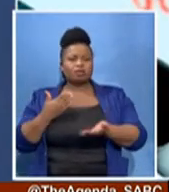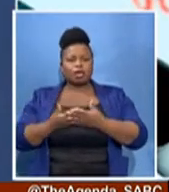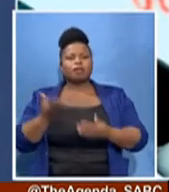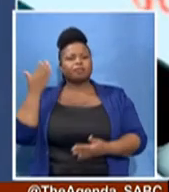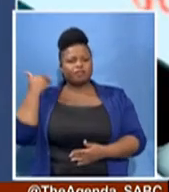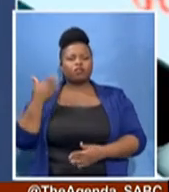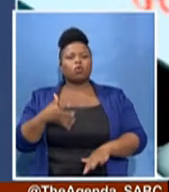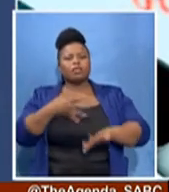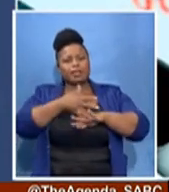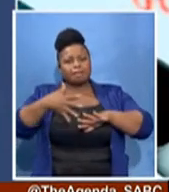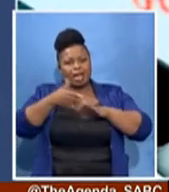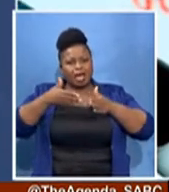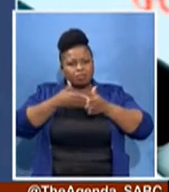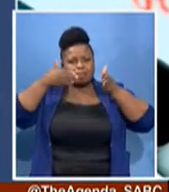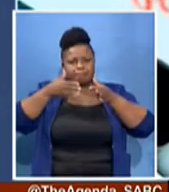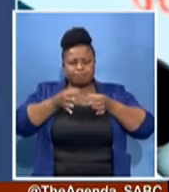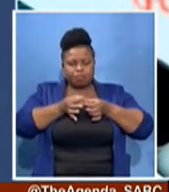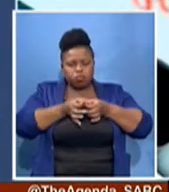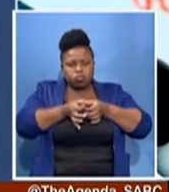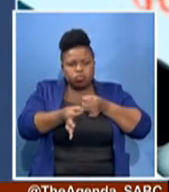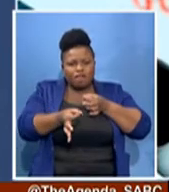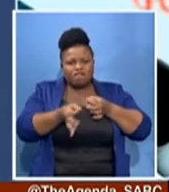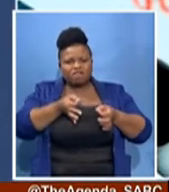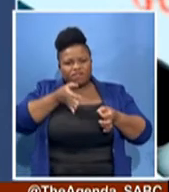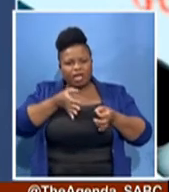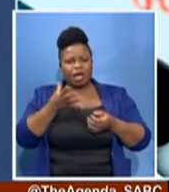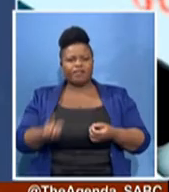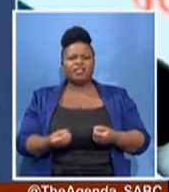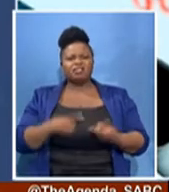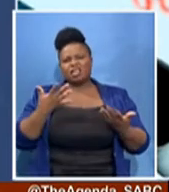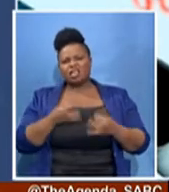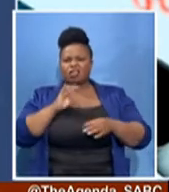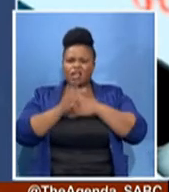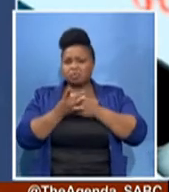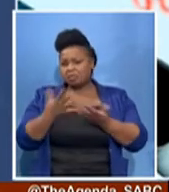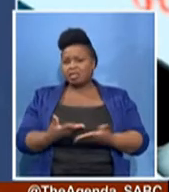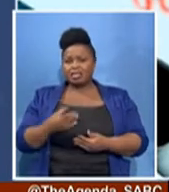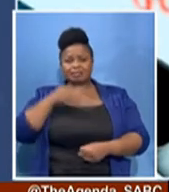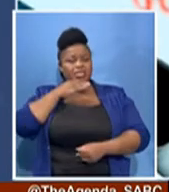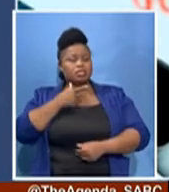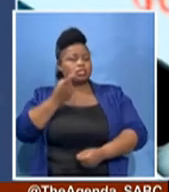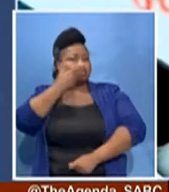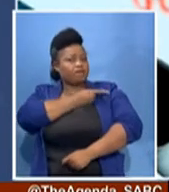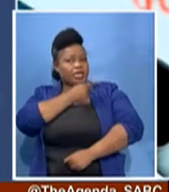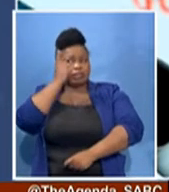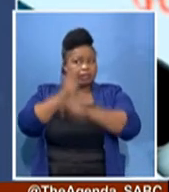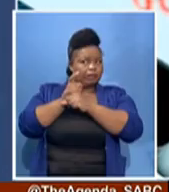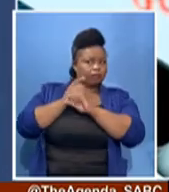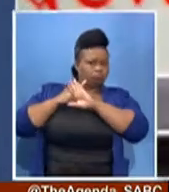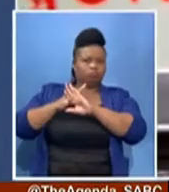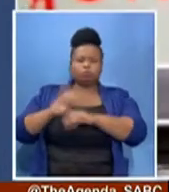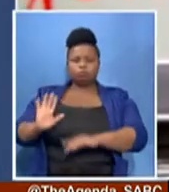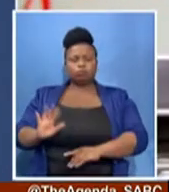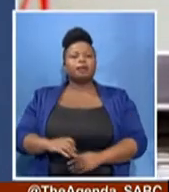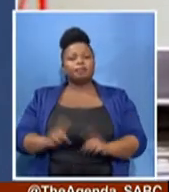have specialist counseling. They're not going to be refused the vaccine, but what they will be explained is that there might or might not be